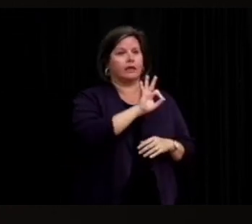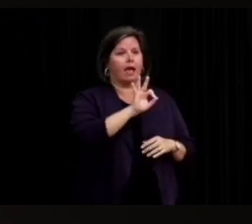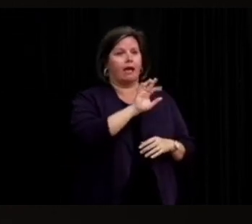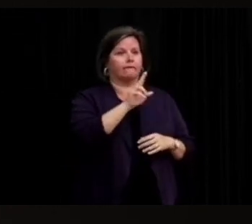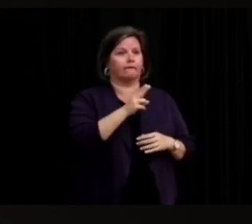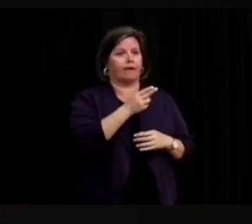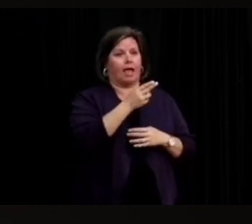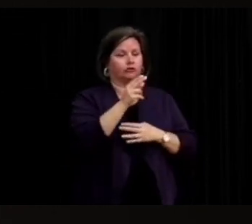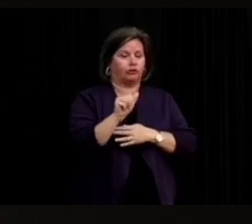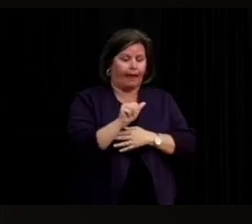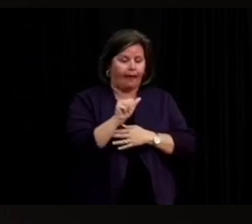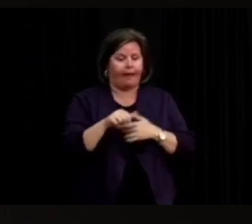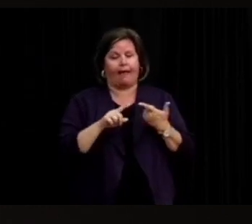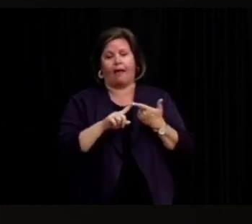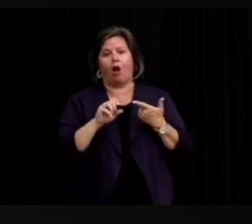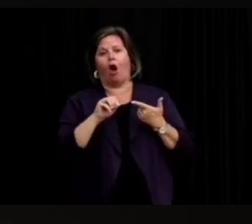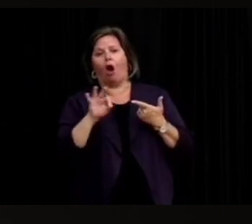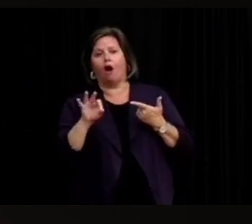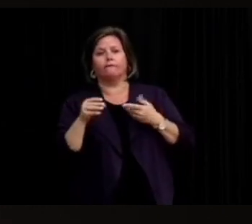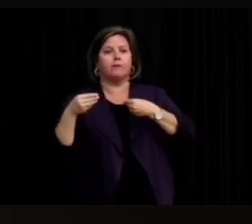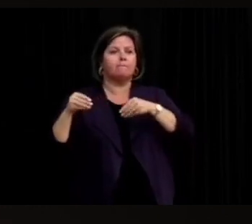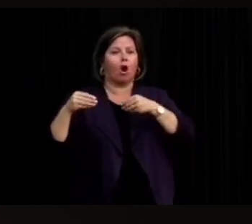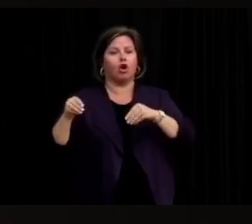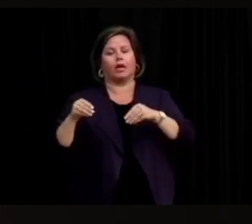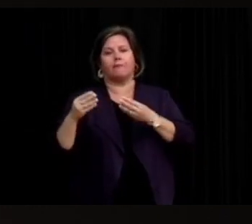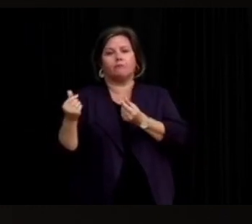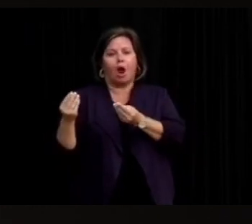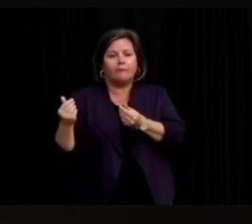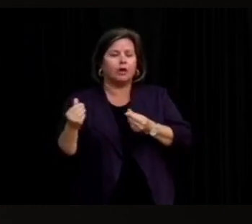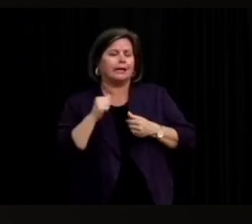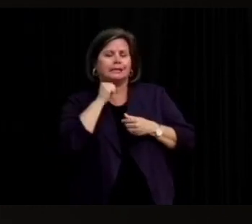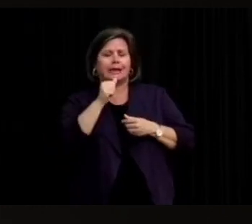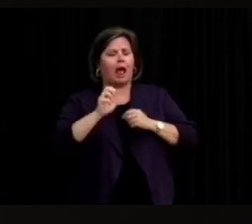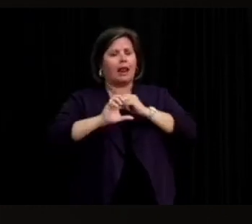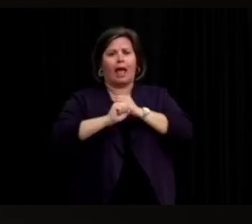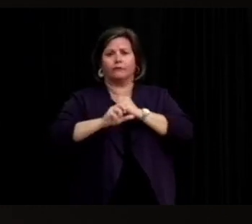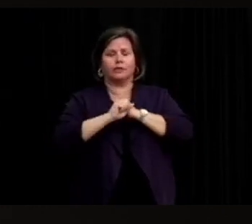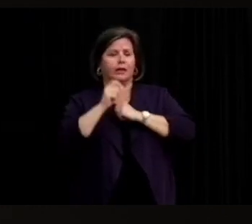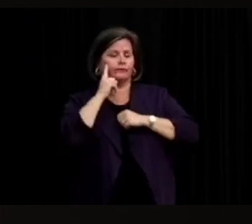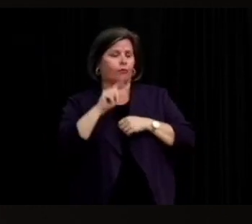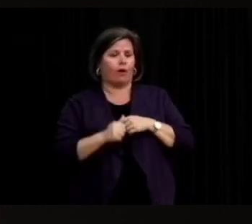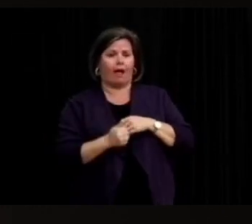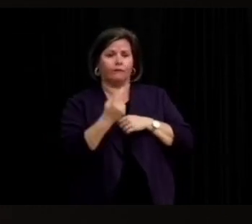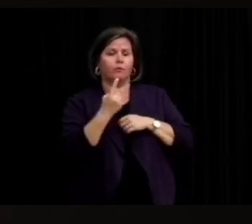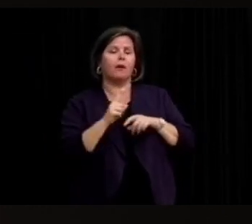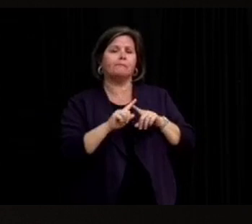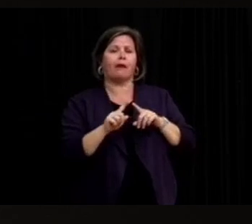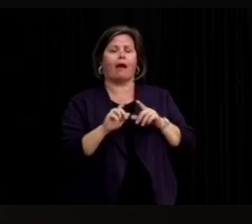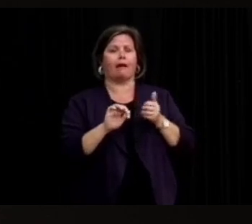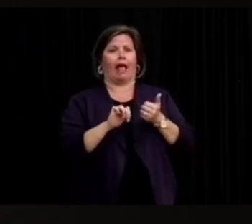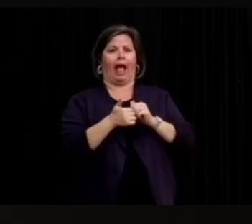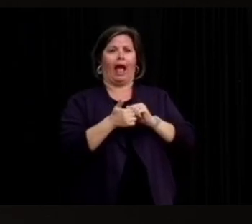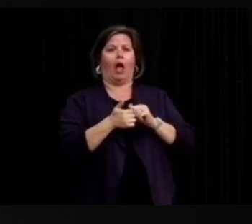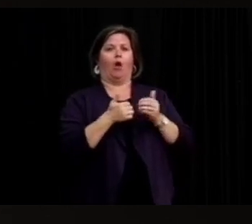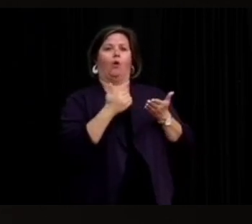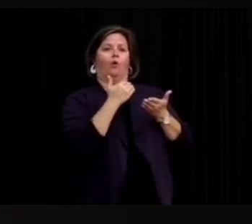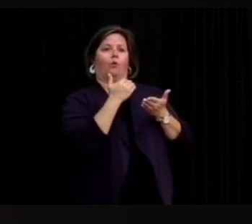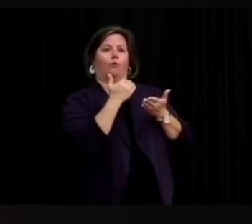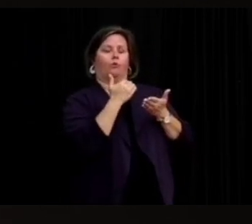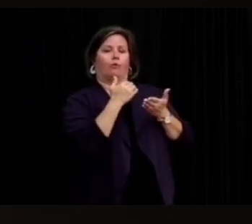aren't advertised to everyone, but how listing agents are being held accountable by